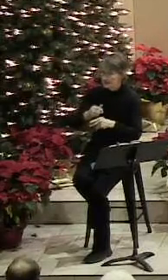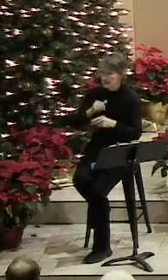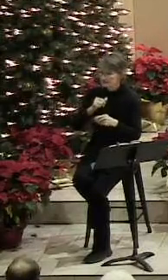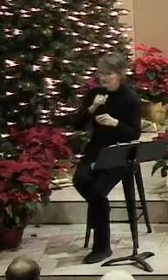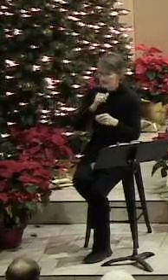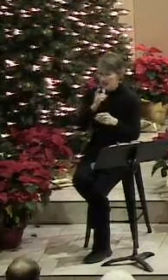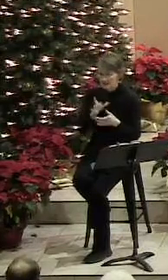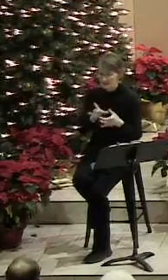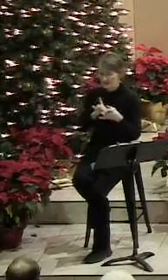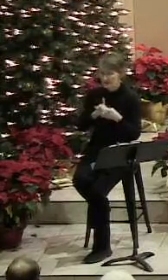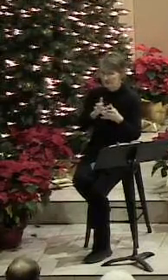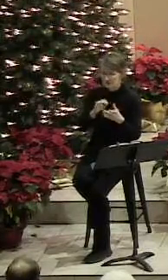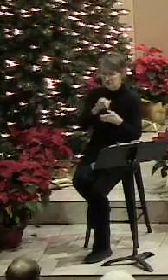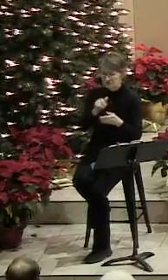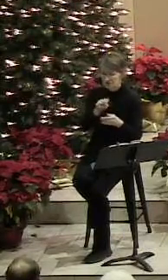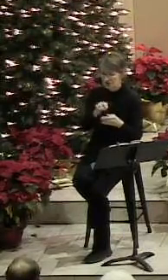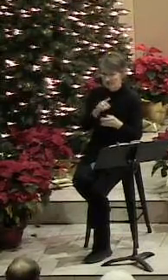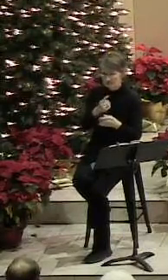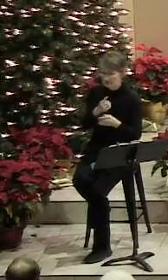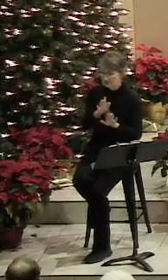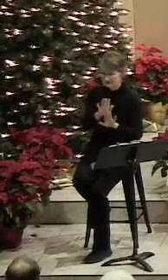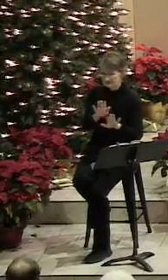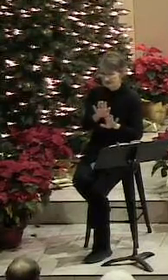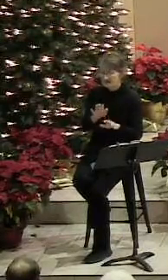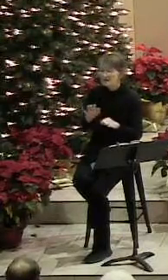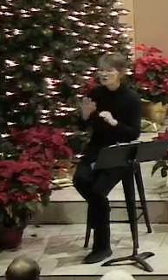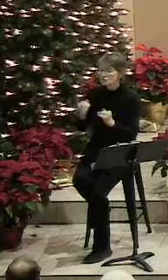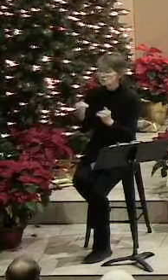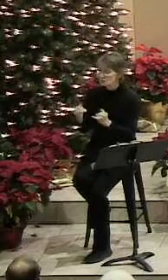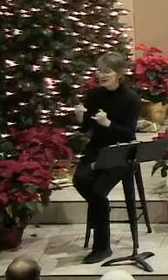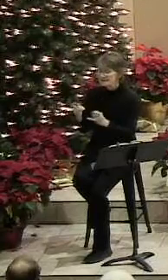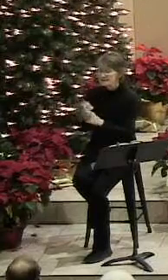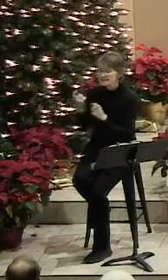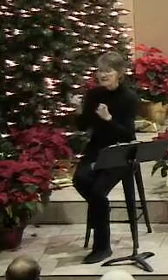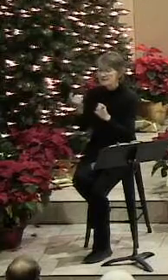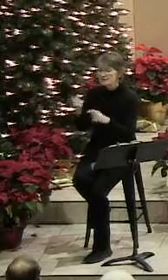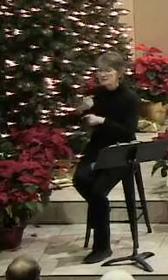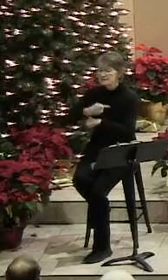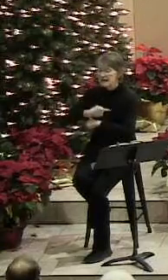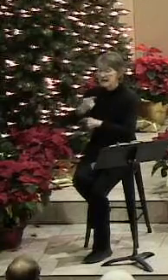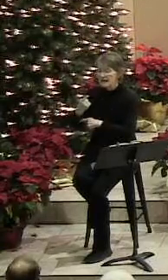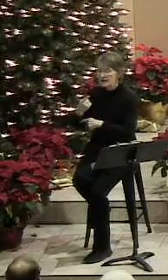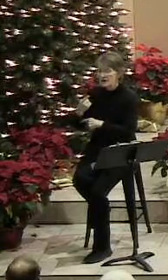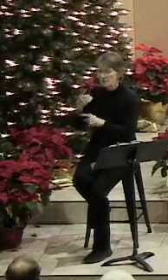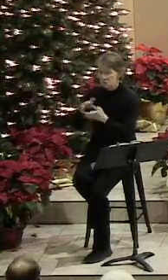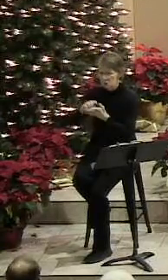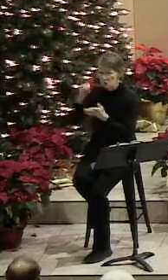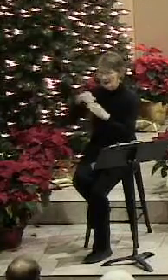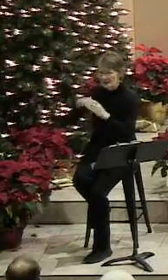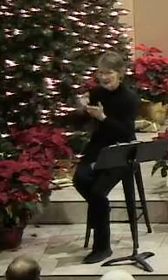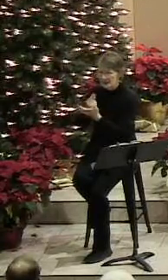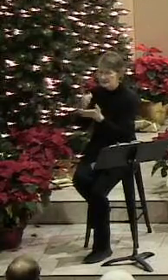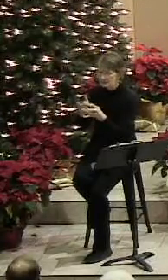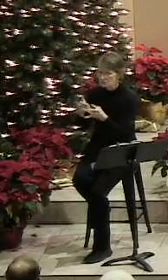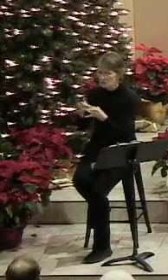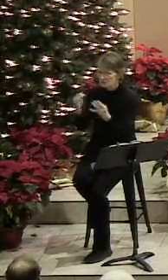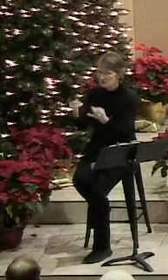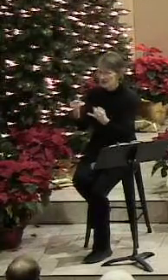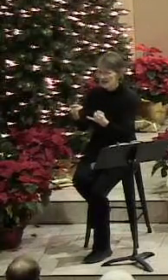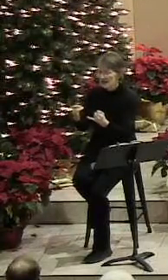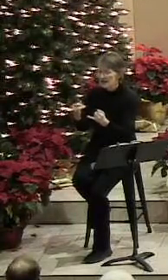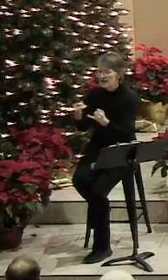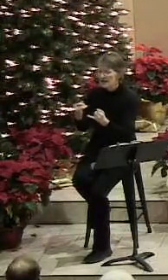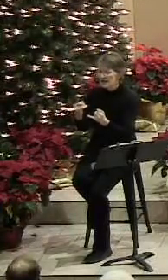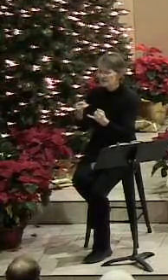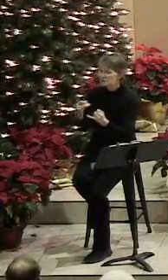January 1st. It actually has to do with something we heard in our gospel today. If you notice, our gospel today was a Christmas gospel, right?